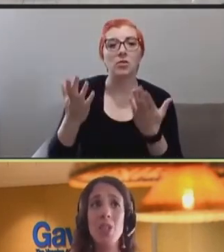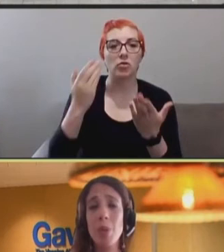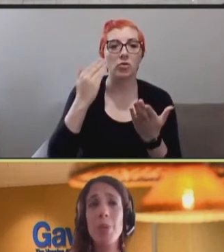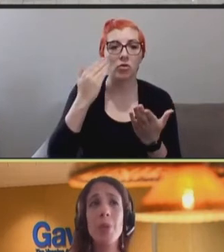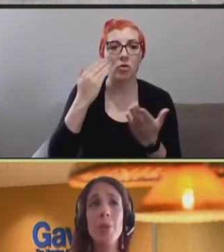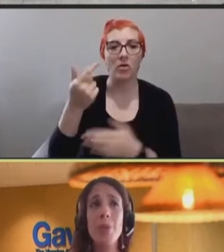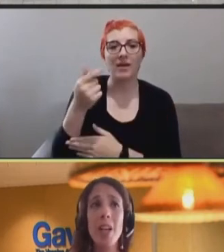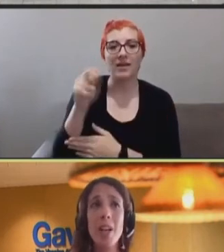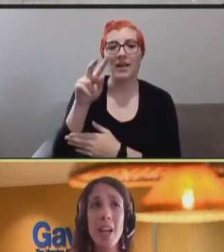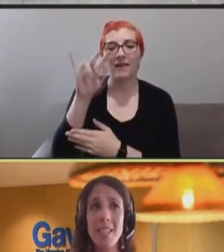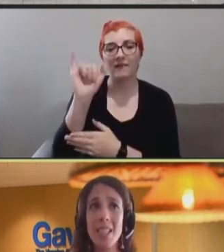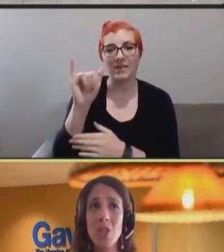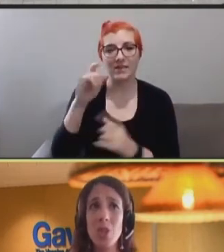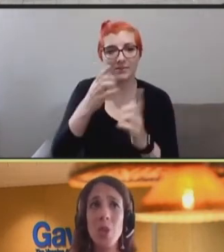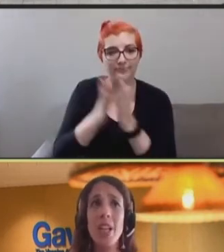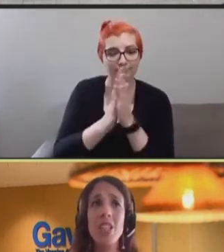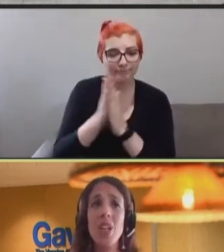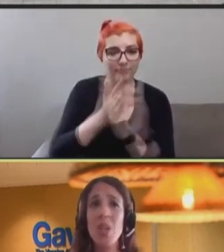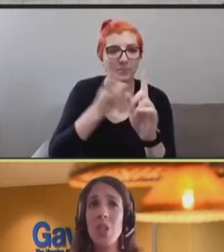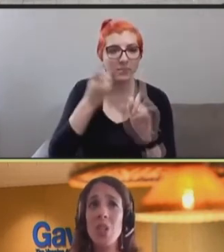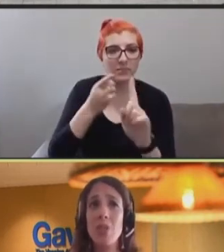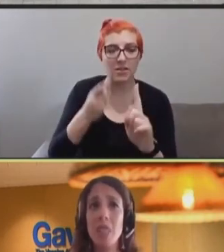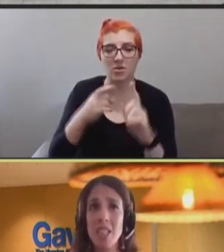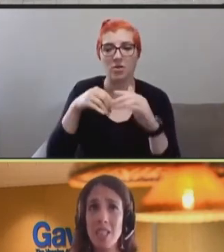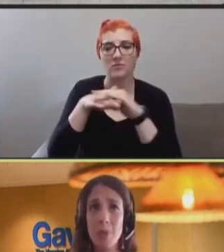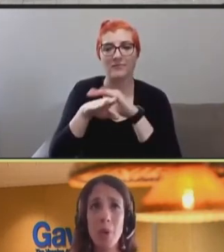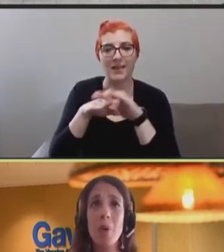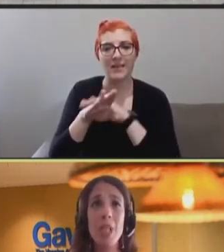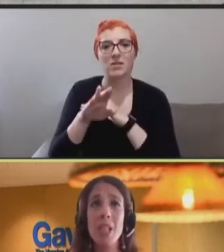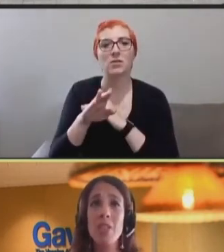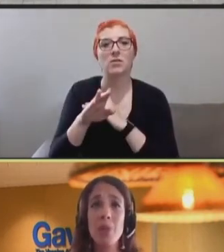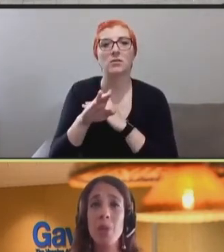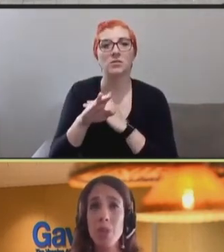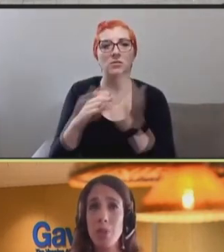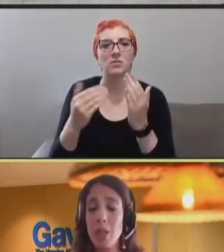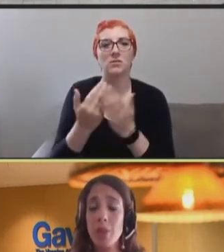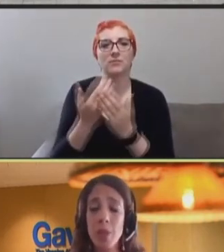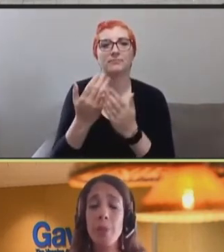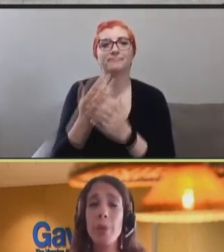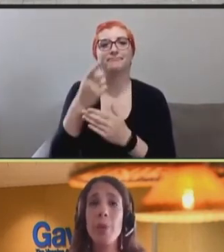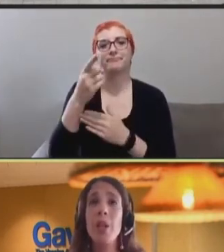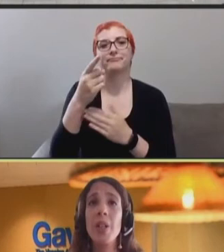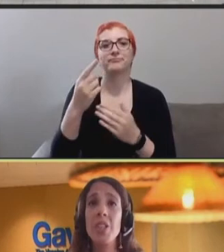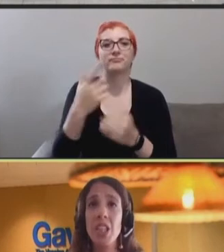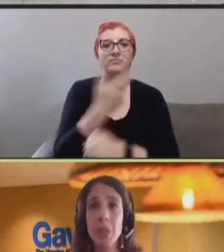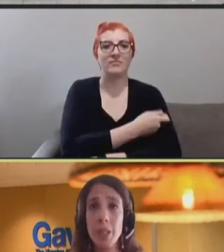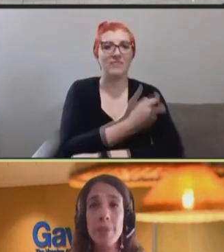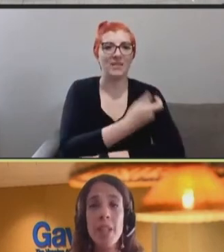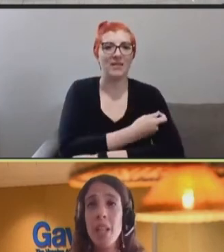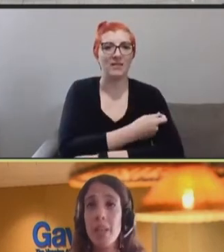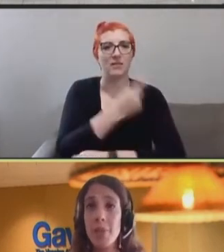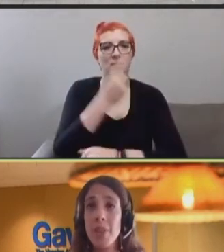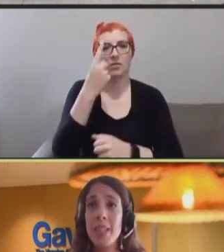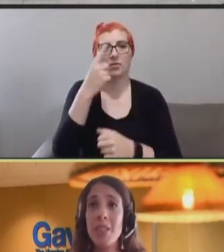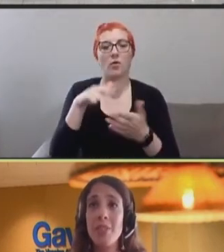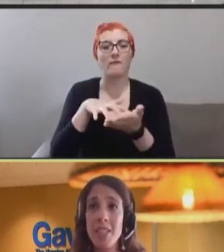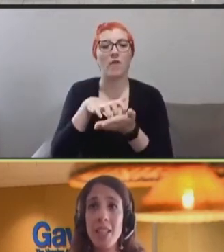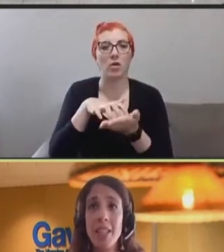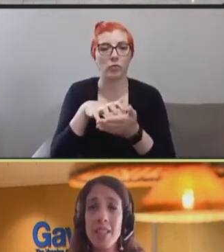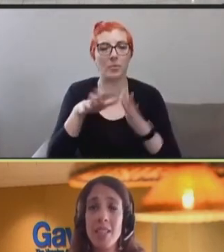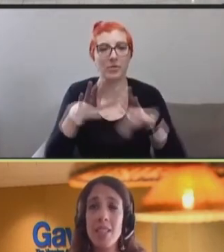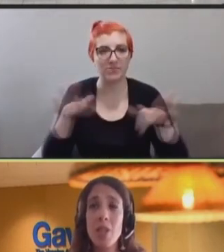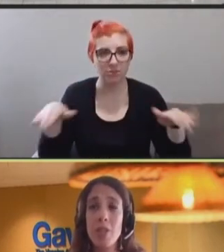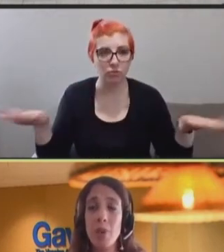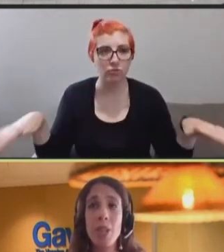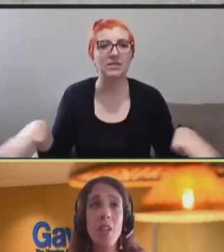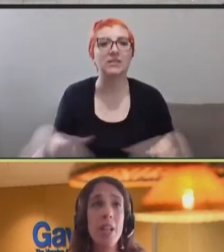mission is to improve access to new and underused vaccines for millions of the most vulnerable children. And through that, the Vaccine